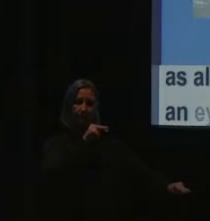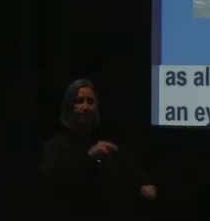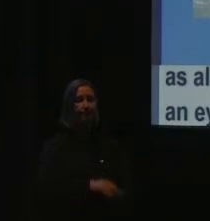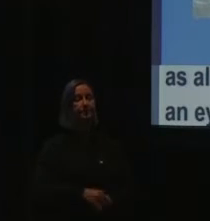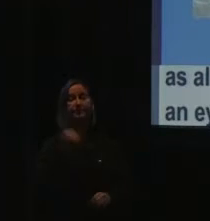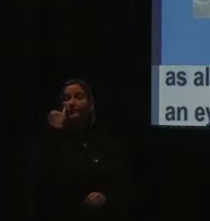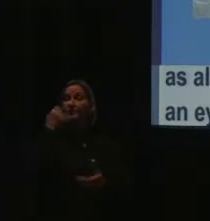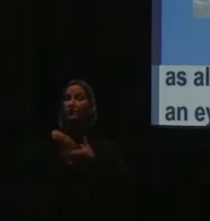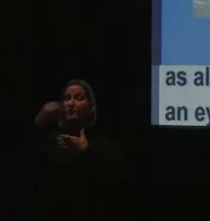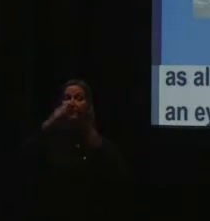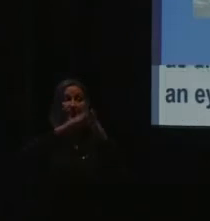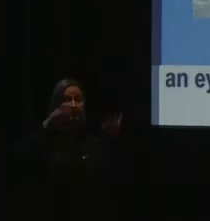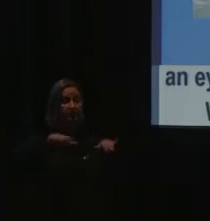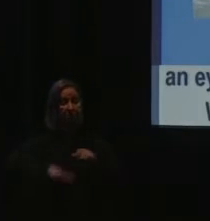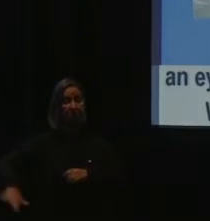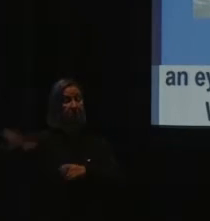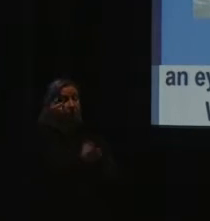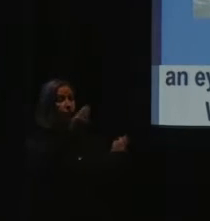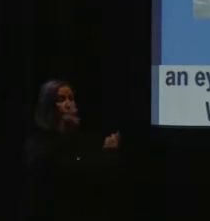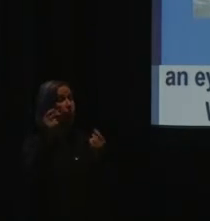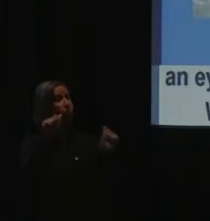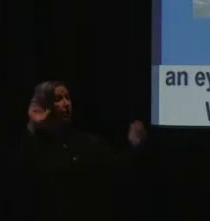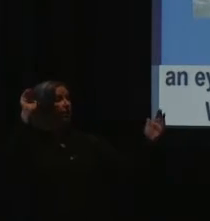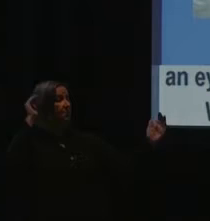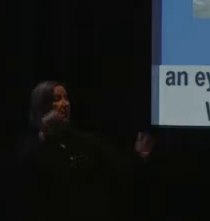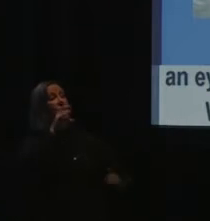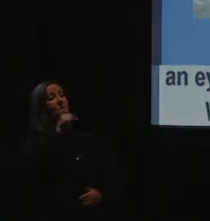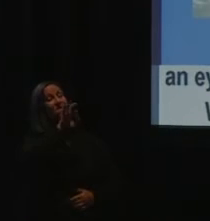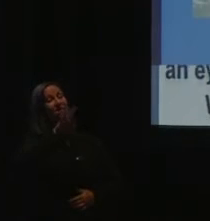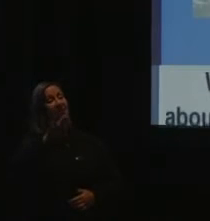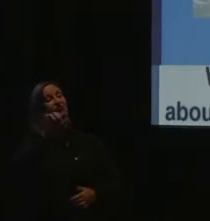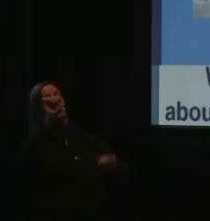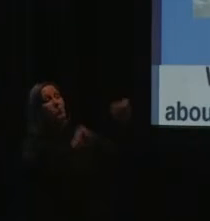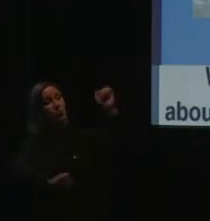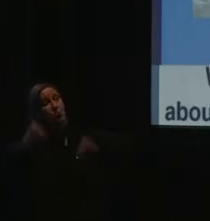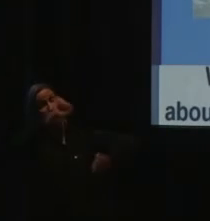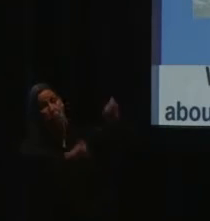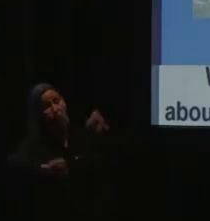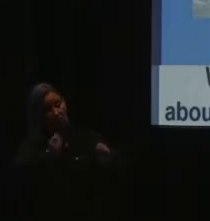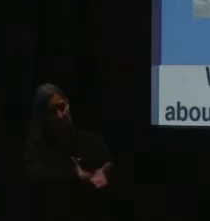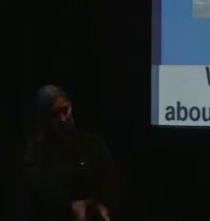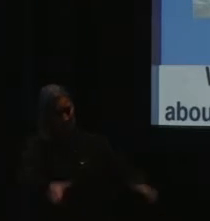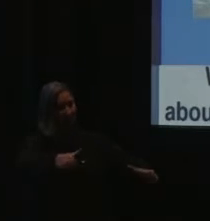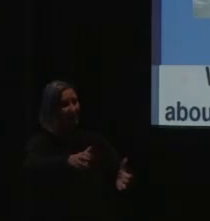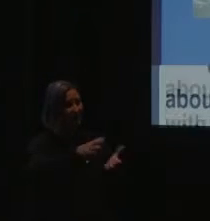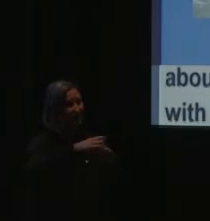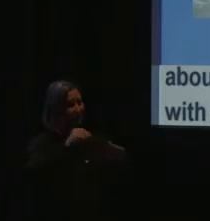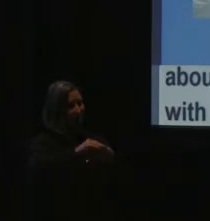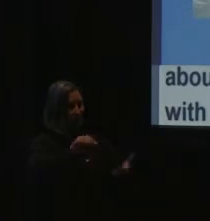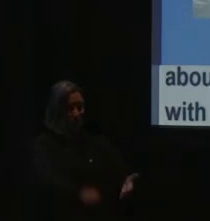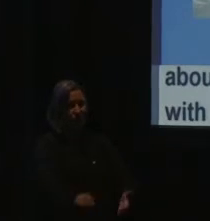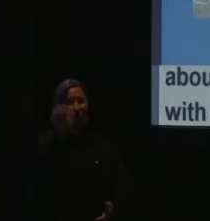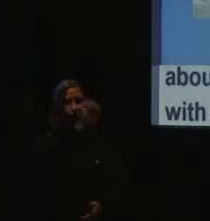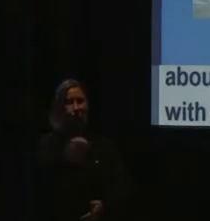about outside of your home, how about comparing the old school washing your car with a bucket and a sponge to taking